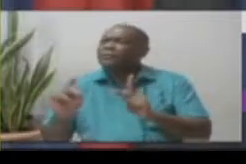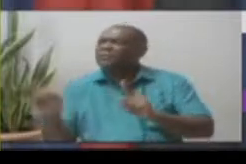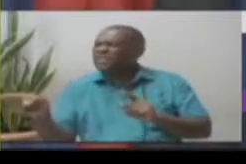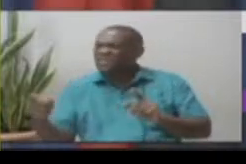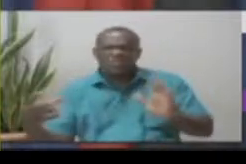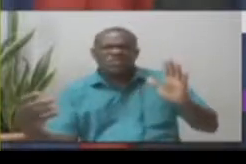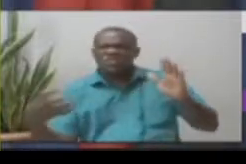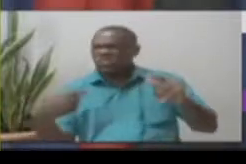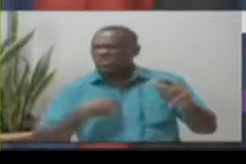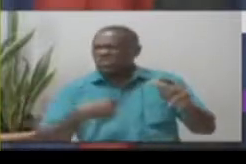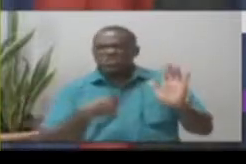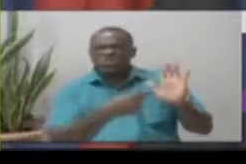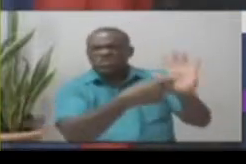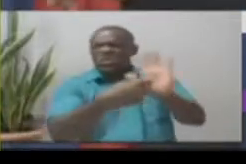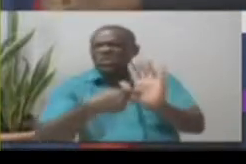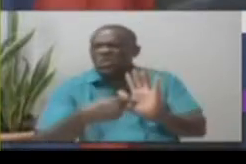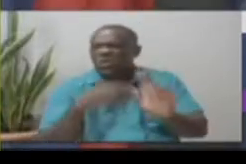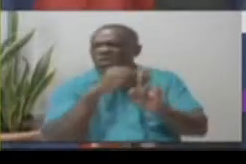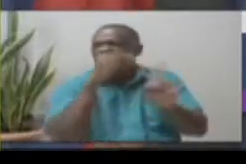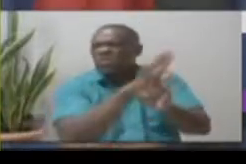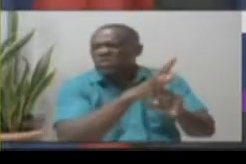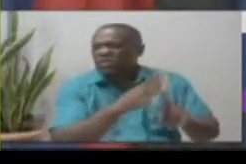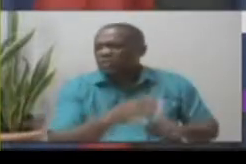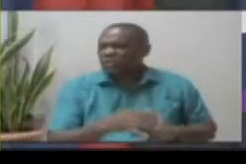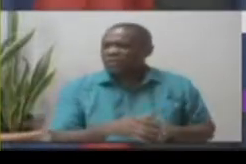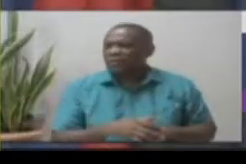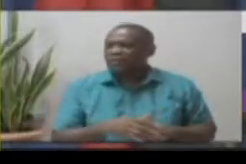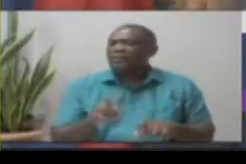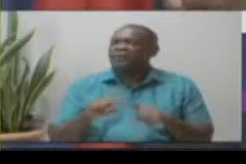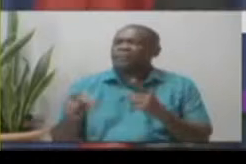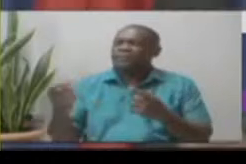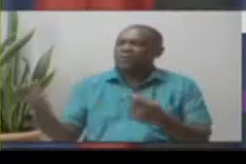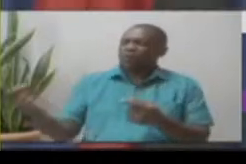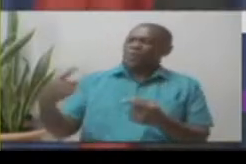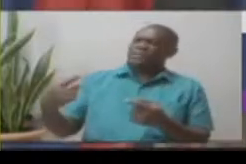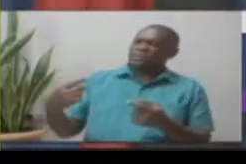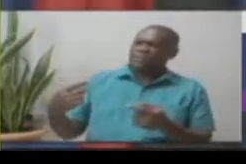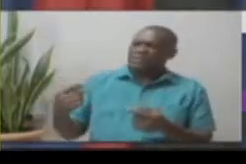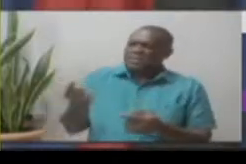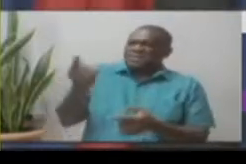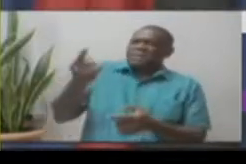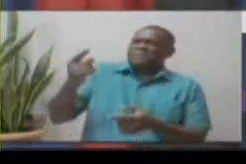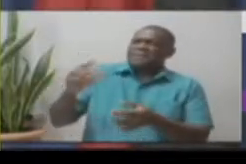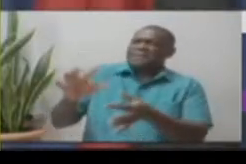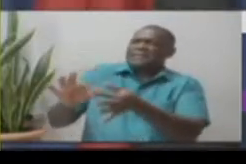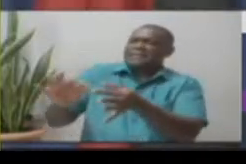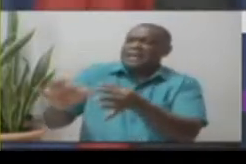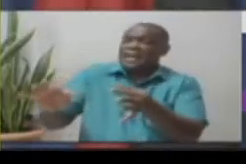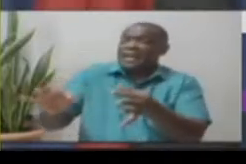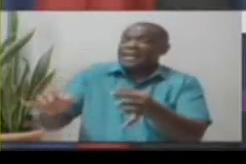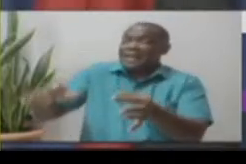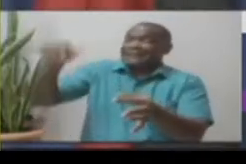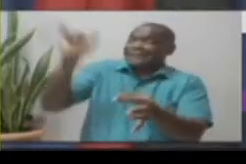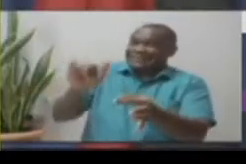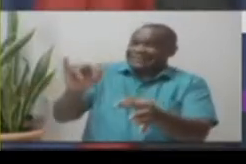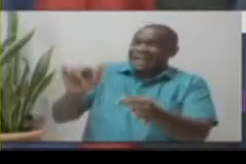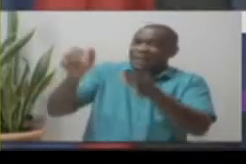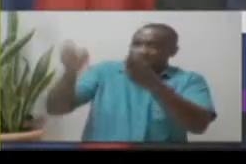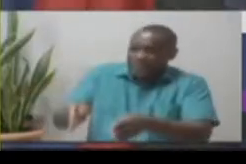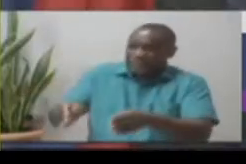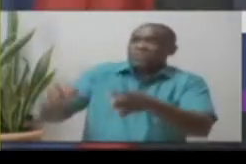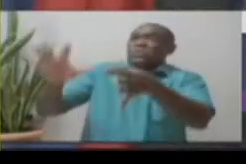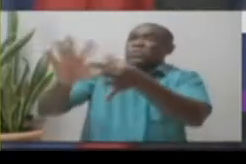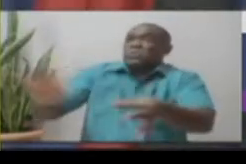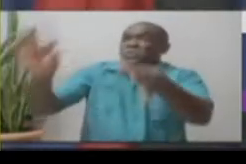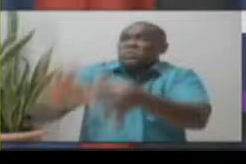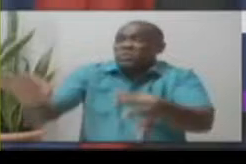And coming to question me about somebody's say, and the very person who's saying it in the courthouse to answer for the money that they can't